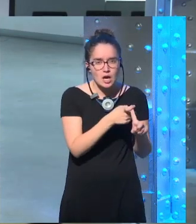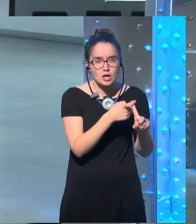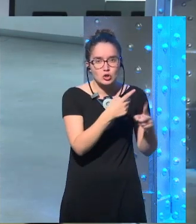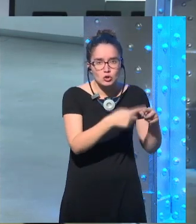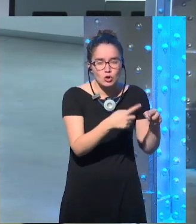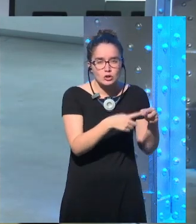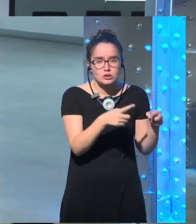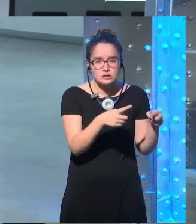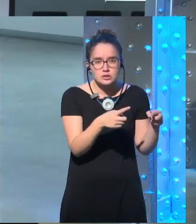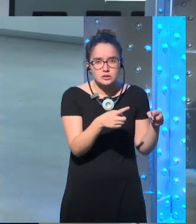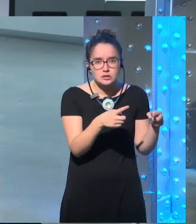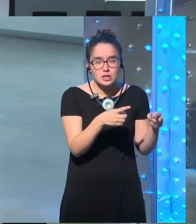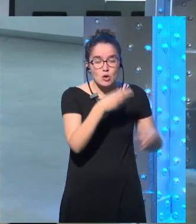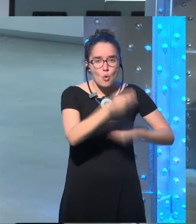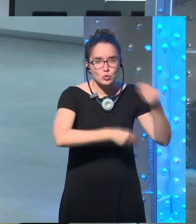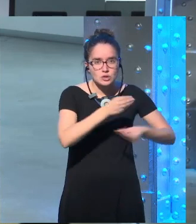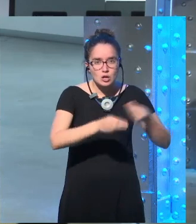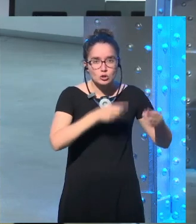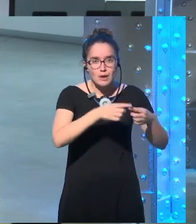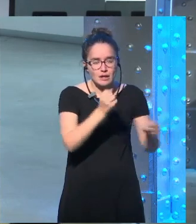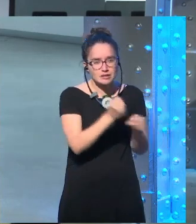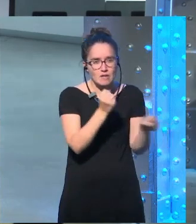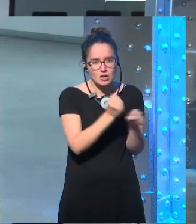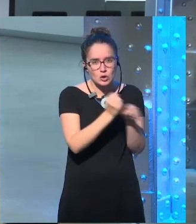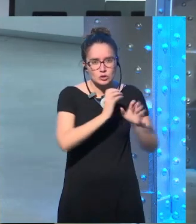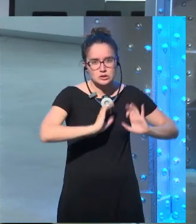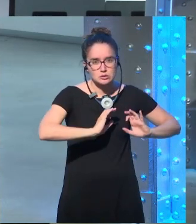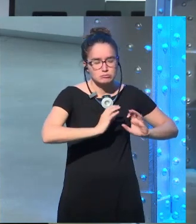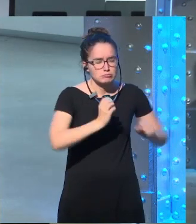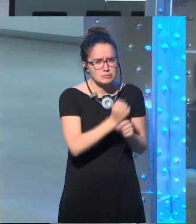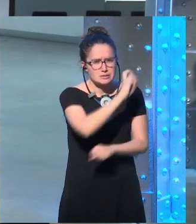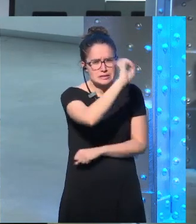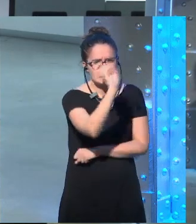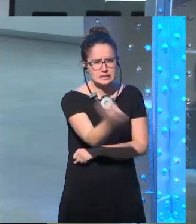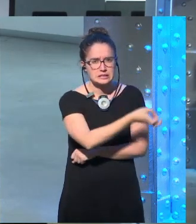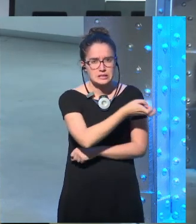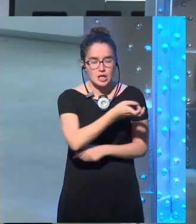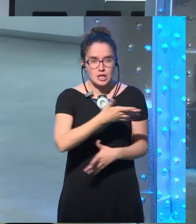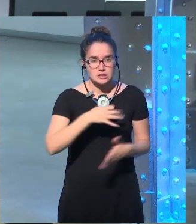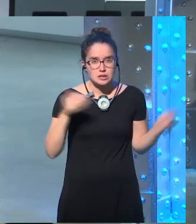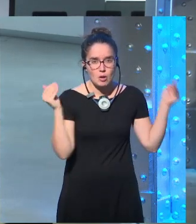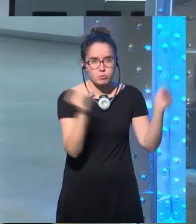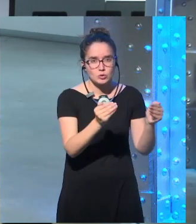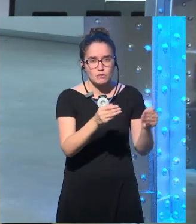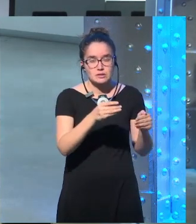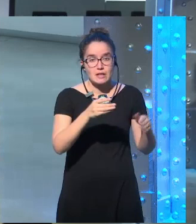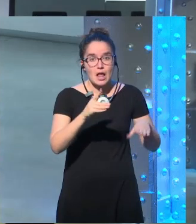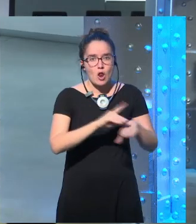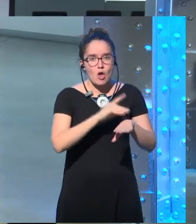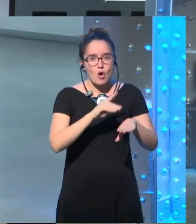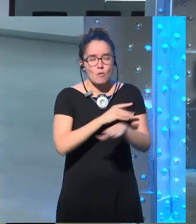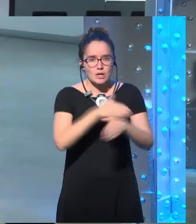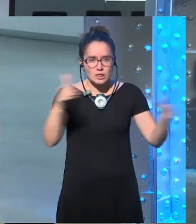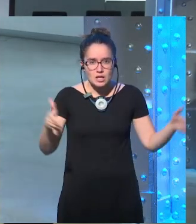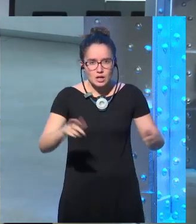a variety of new tasks. It is the big data driven approach that has allowed algorithms to